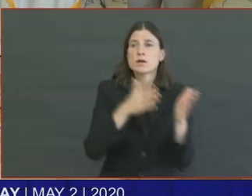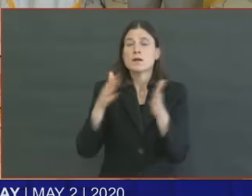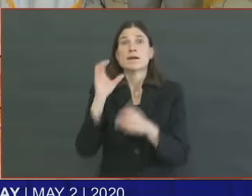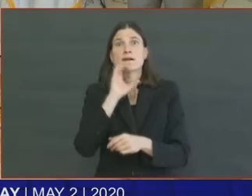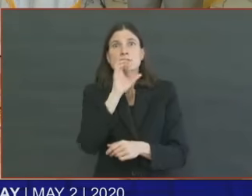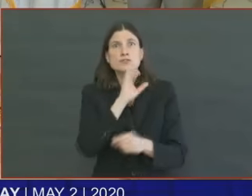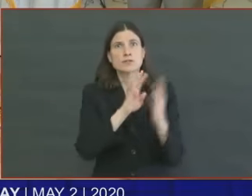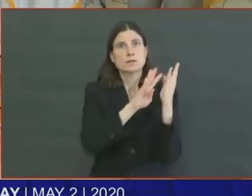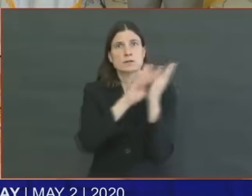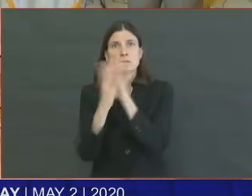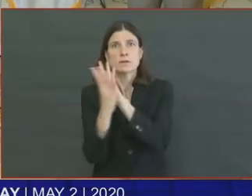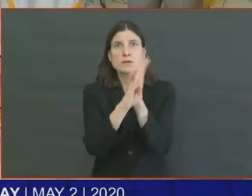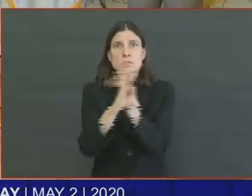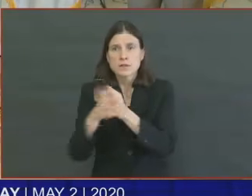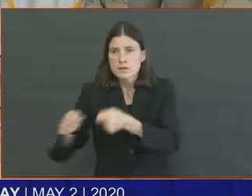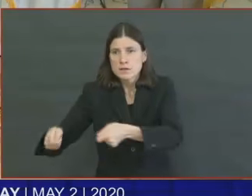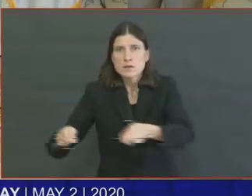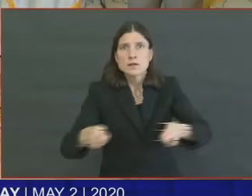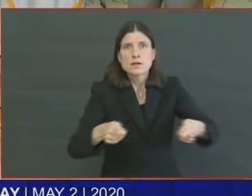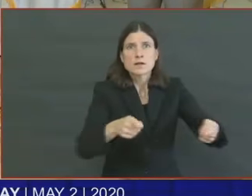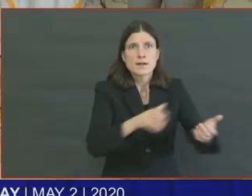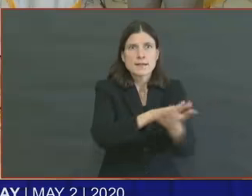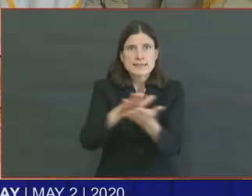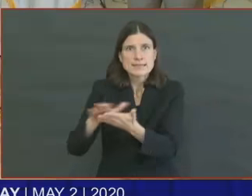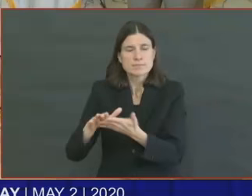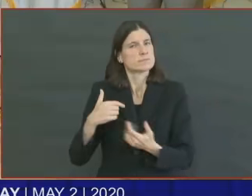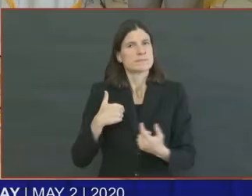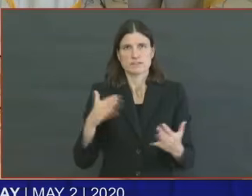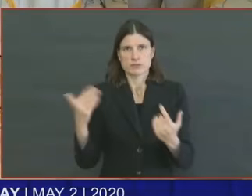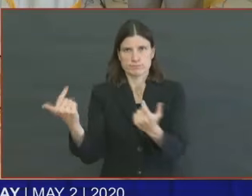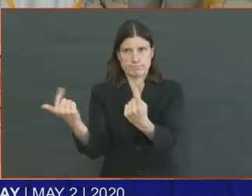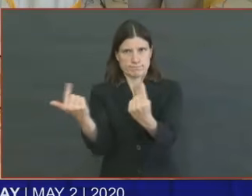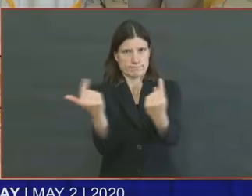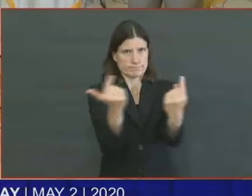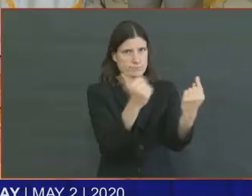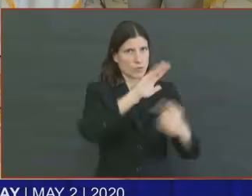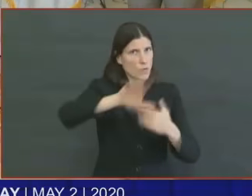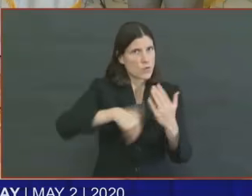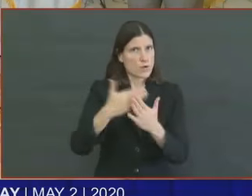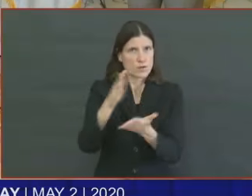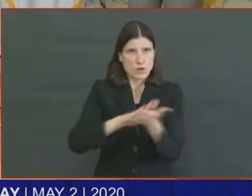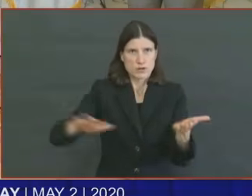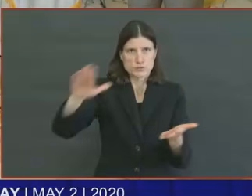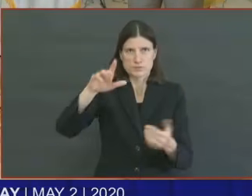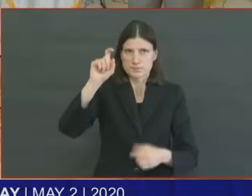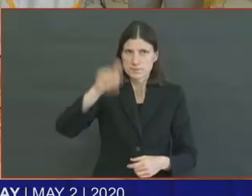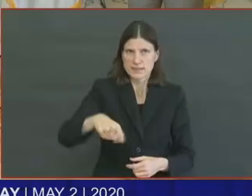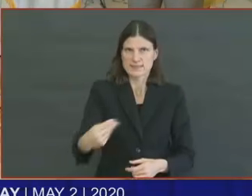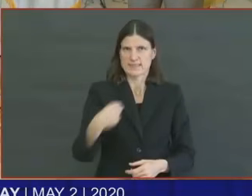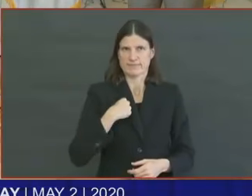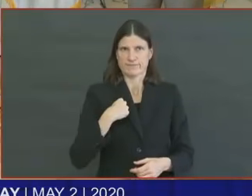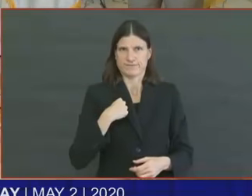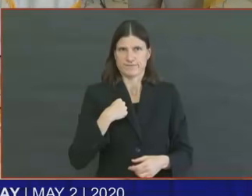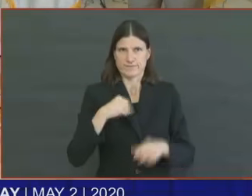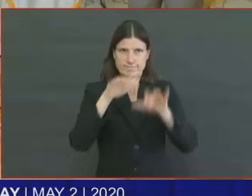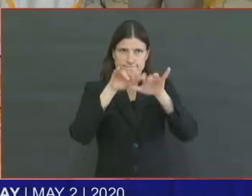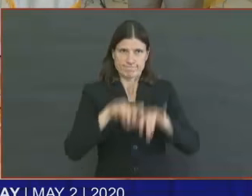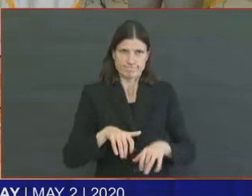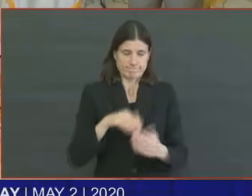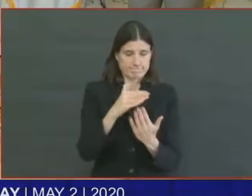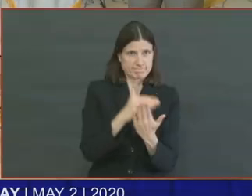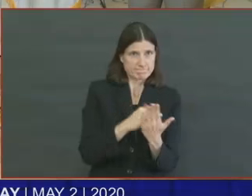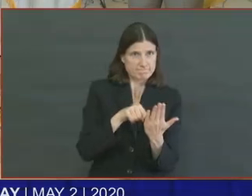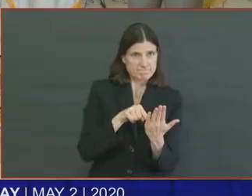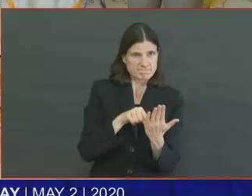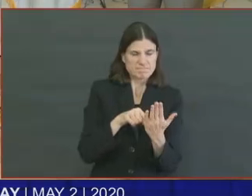complicated exercise. I will have a much better answer for you in mid to late June. There's a